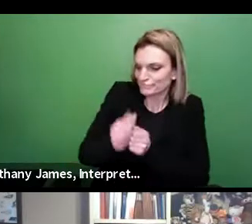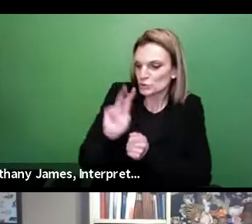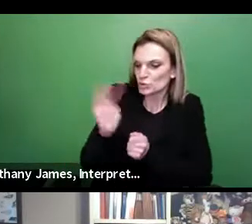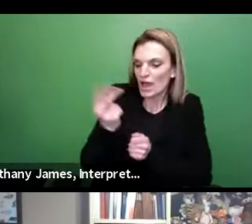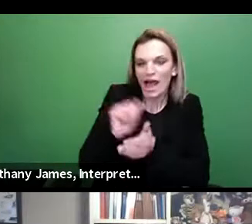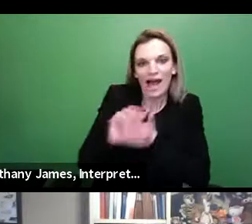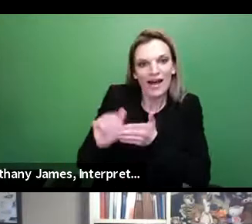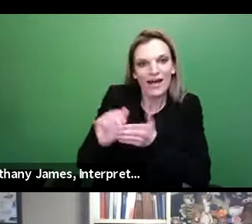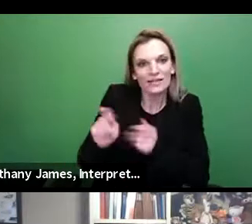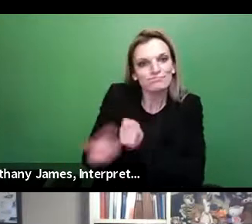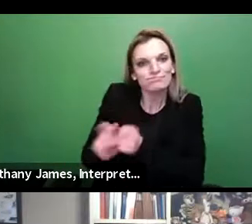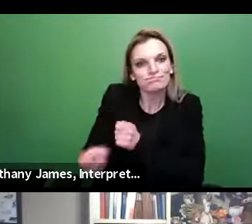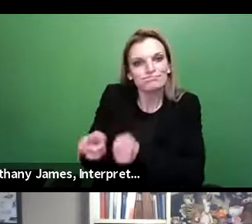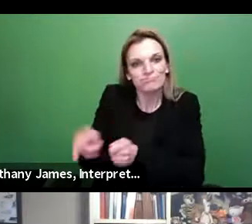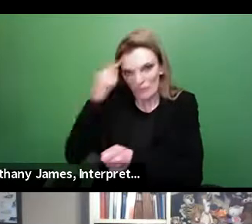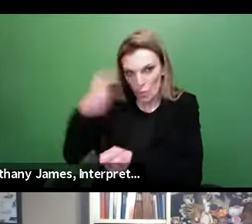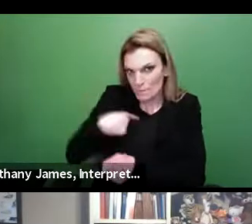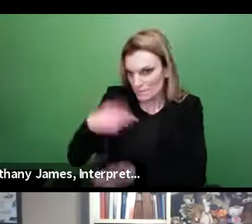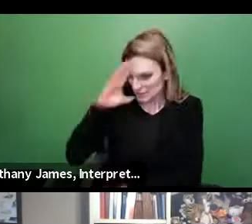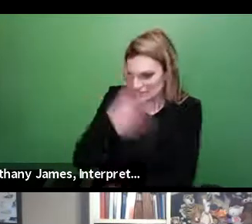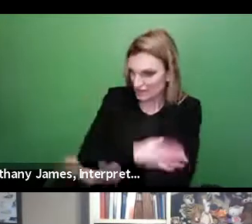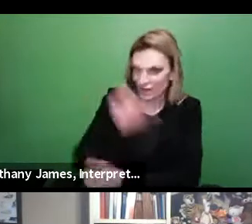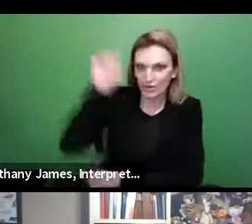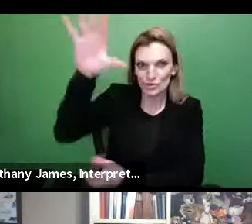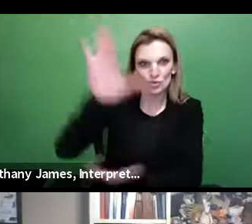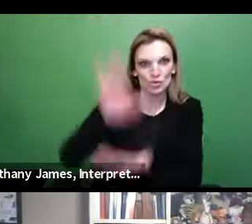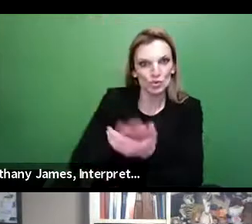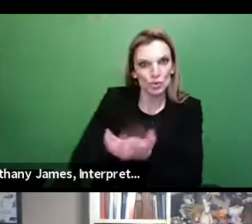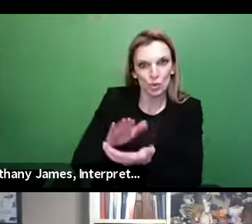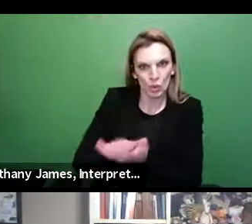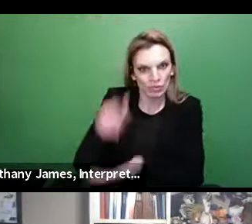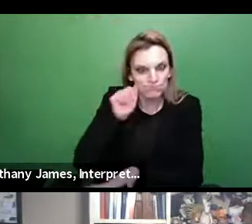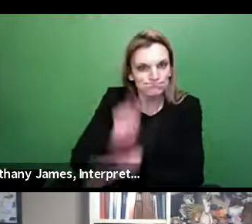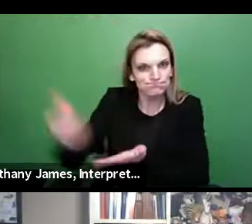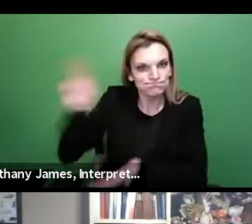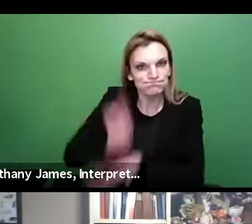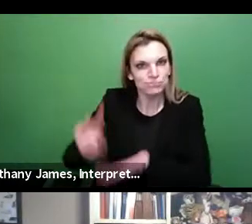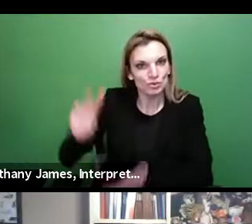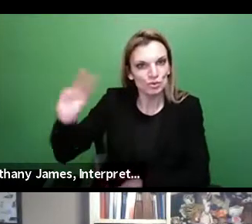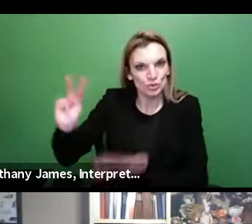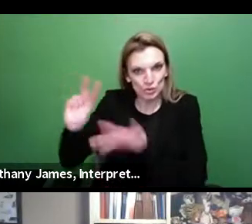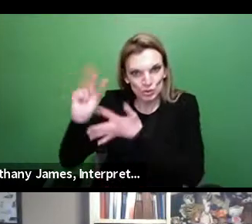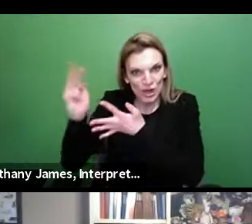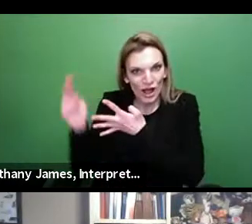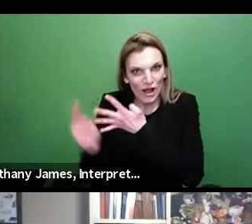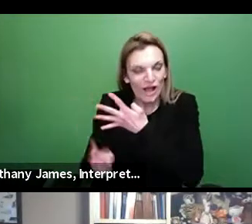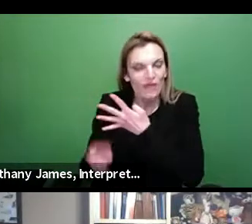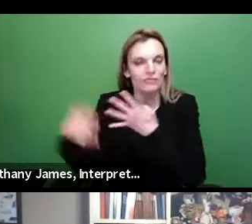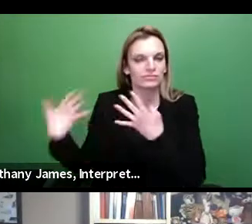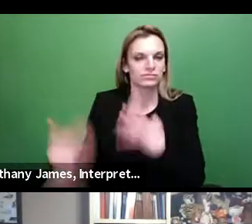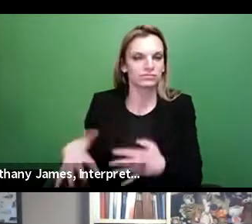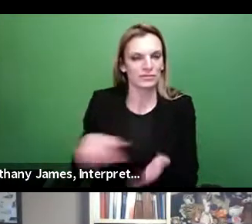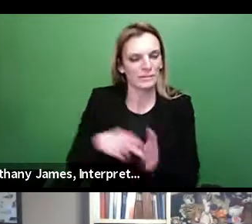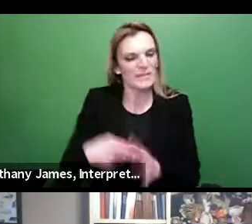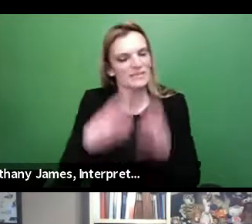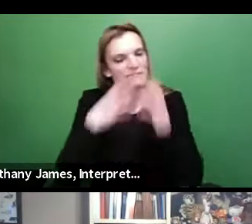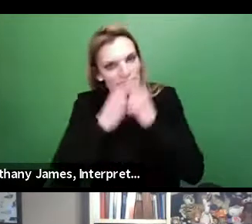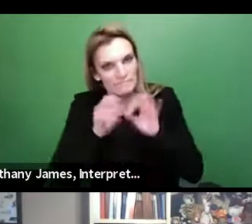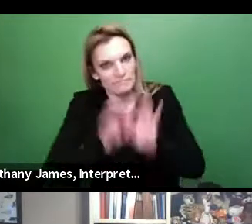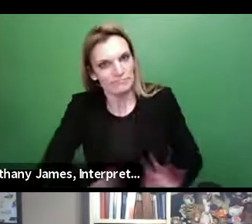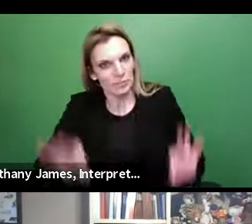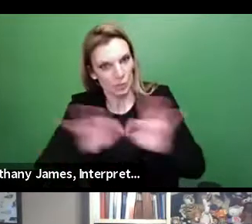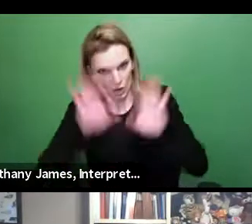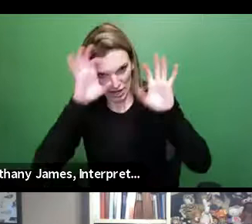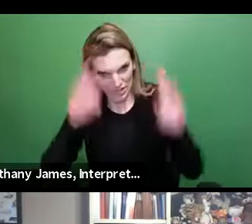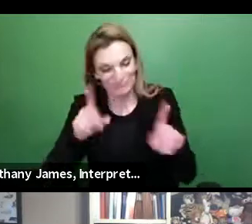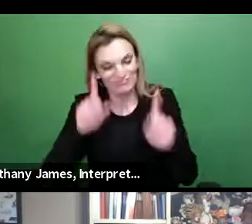Mobile, Alabama, Judge Roberson moved to Detroit in 1953. Judge Roberson served his country as a boom operator in the United States Air